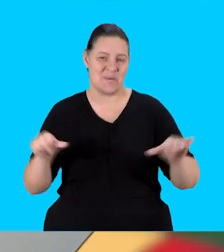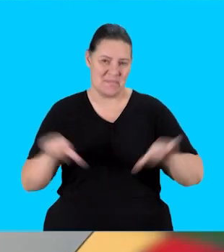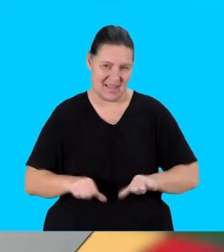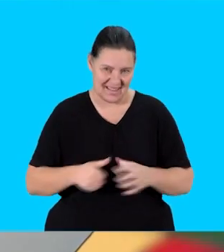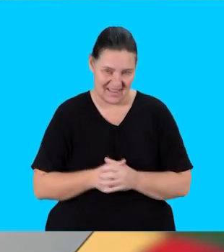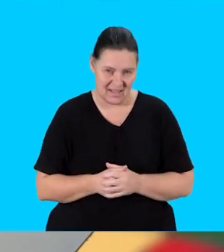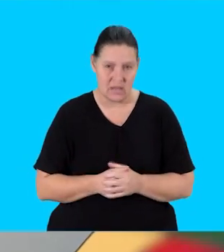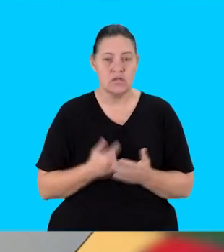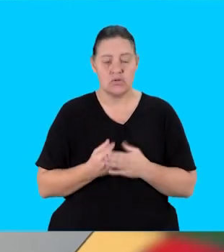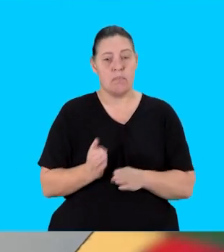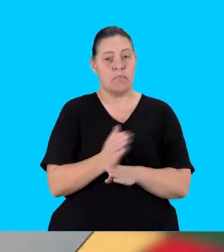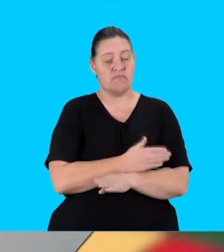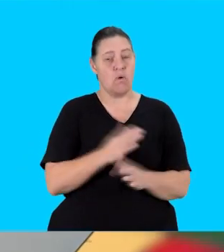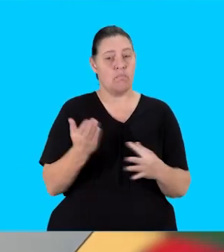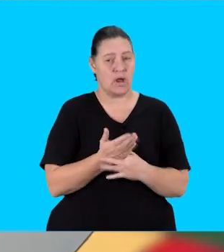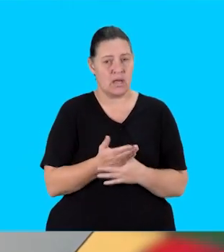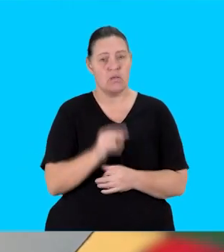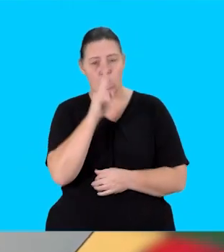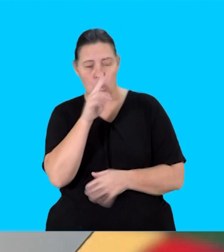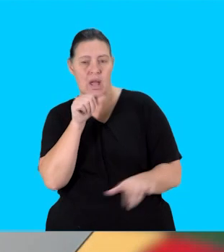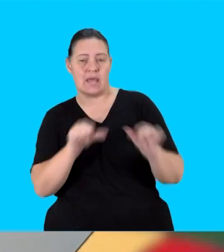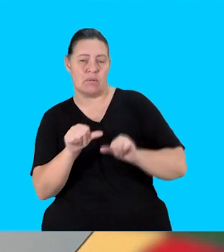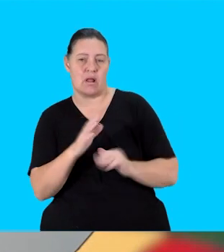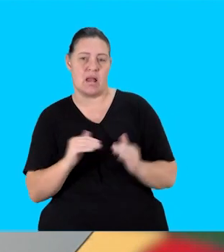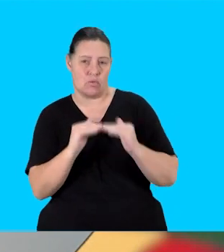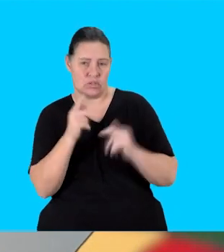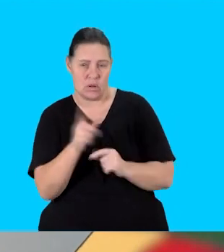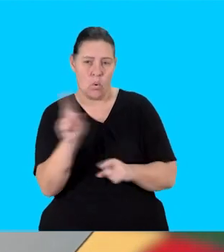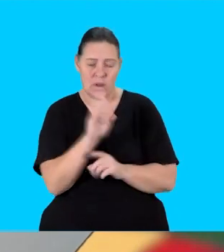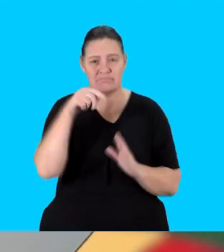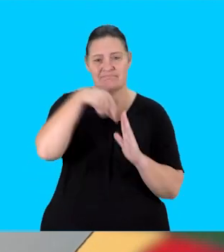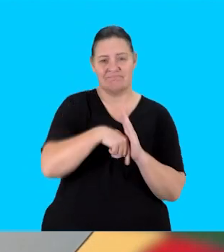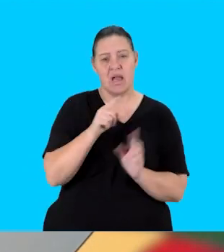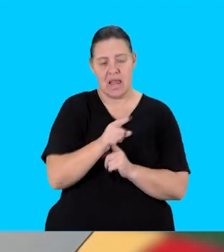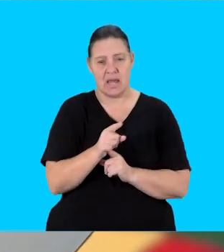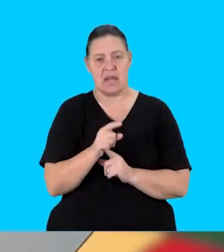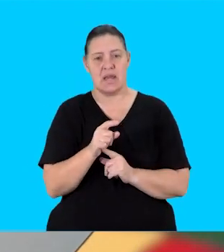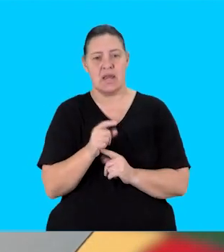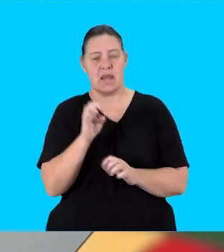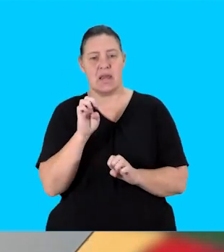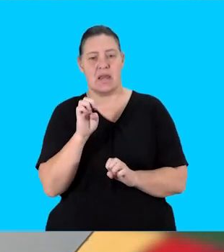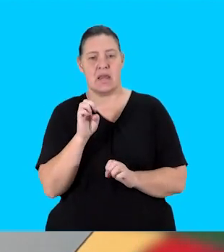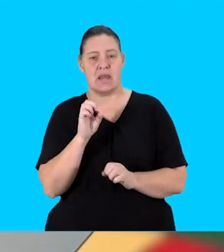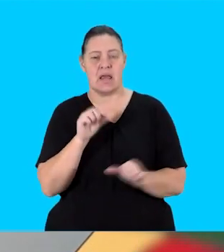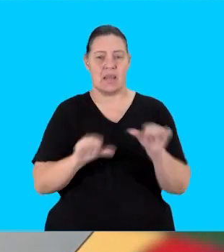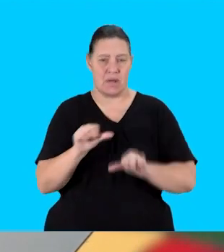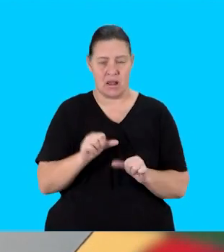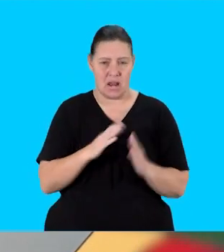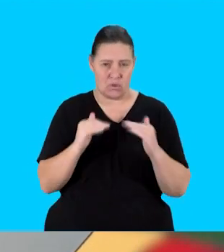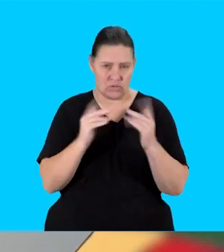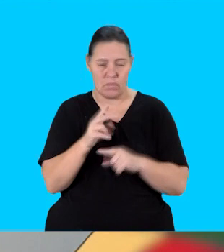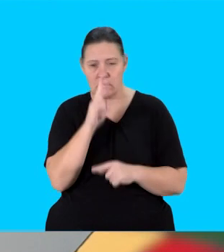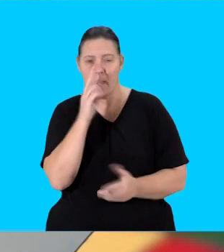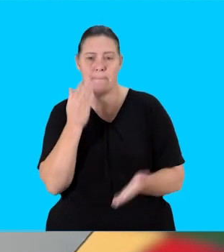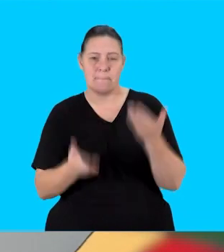Welcome back from an ad break. So before the ad break, we were looking at the chemical equations, what is entailed in the chemical equations. And then as promised, we need to